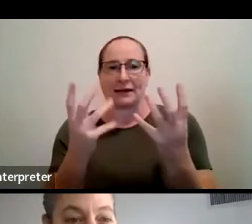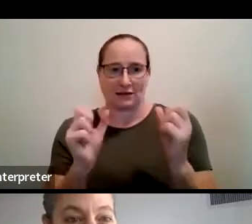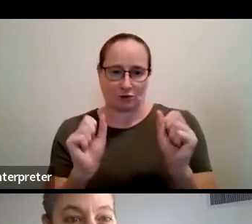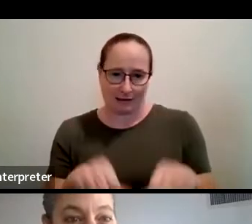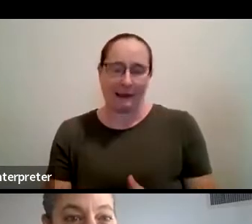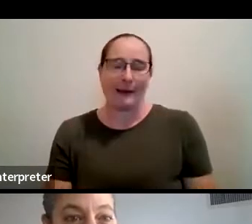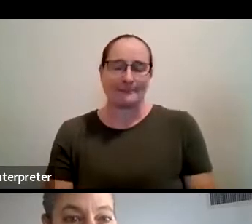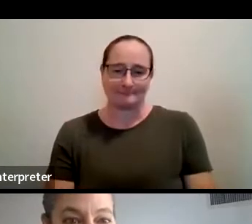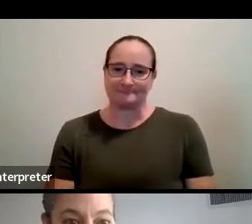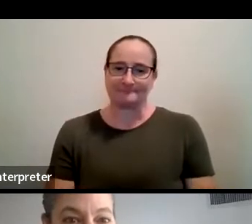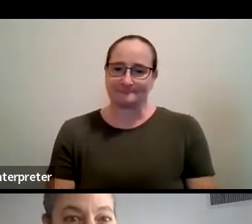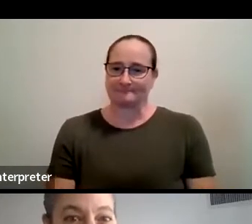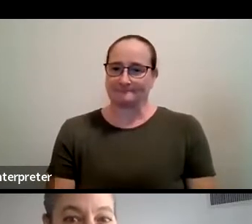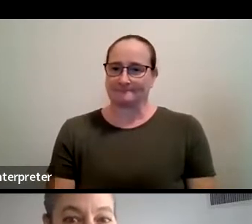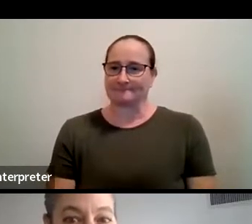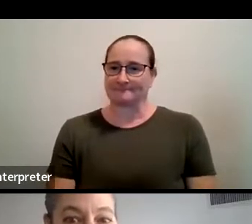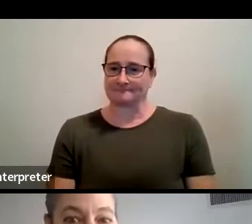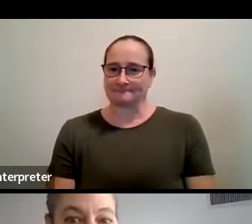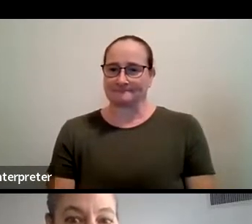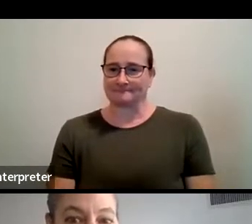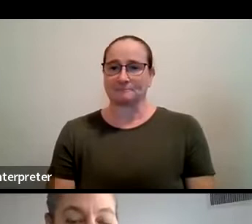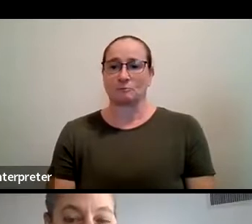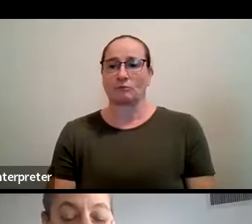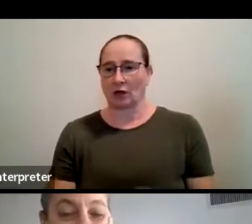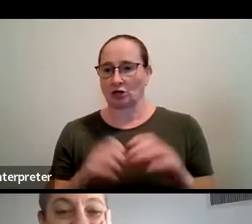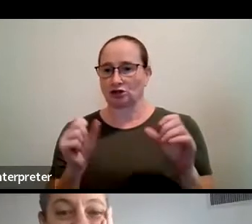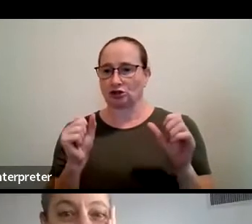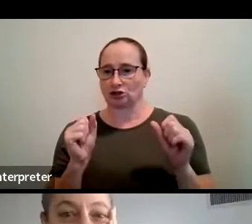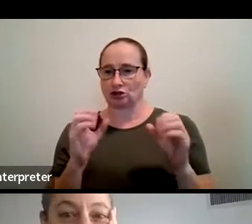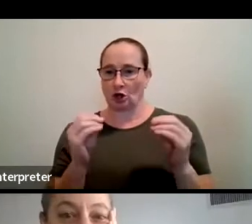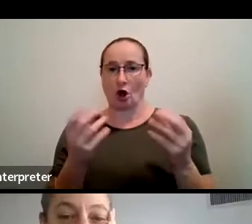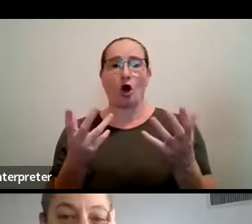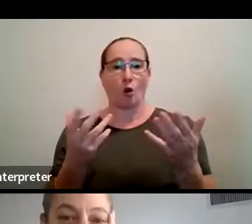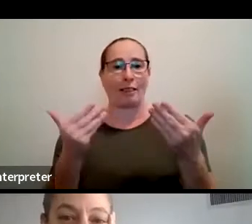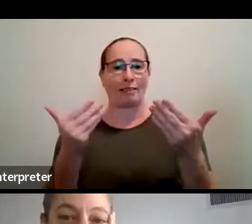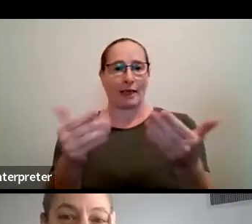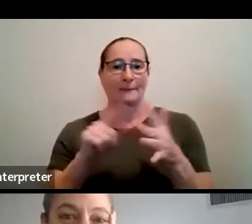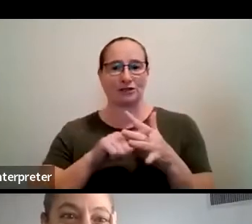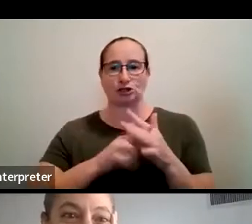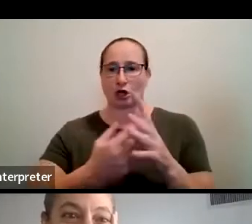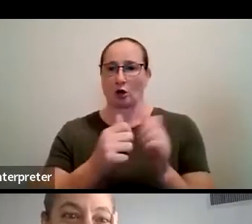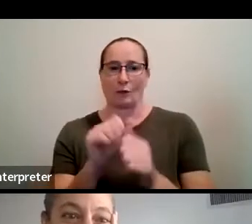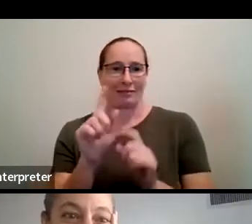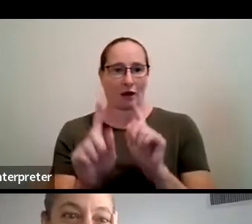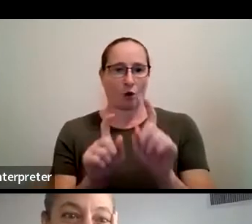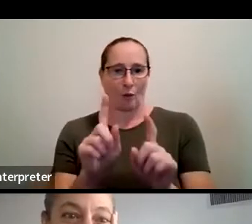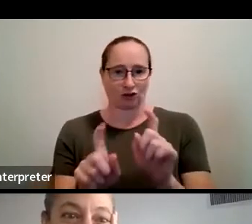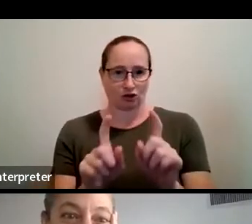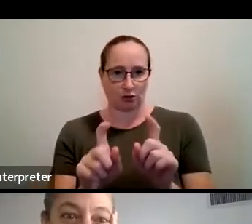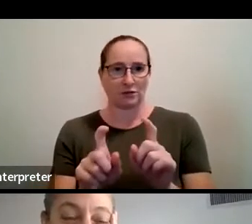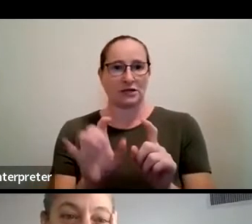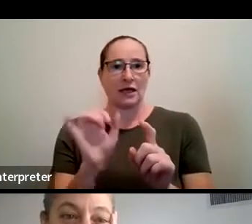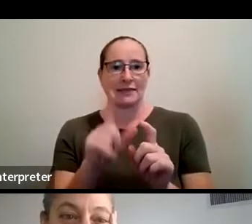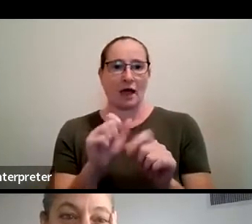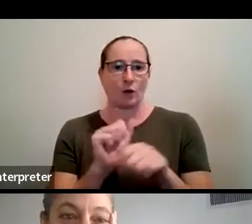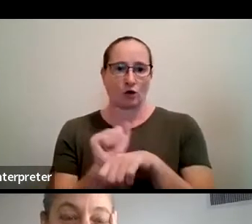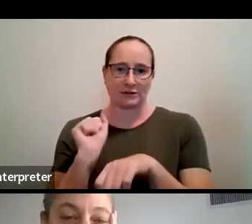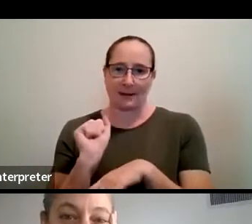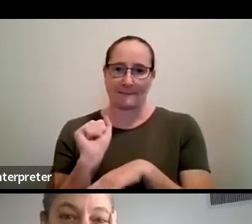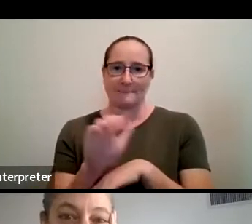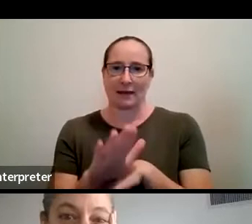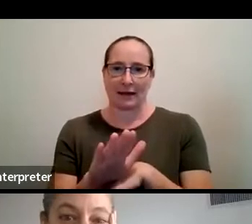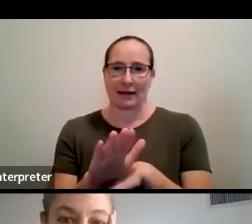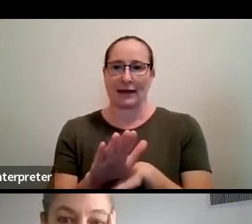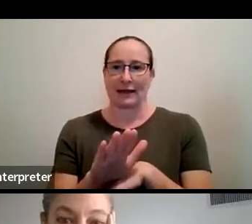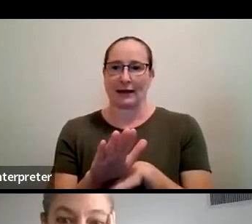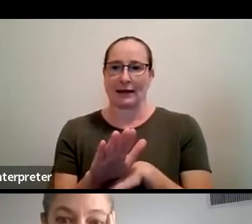we possibly can. So let me start with the questions that were submitted